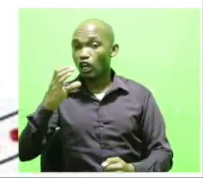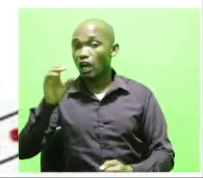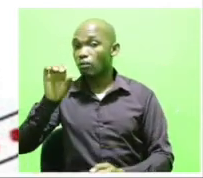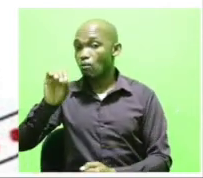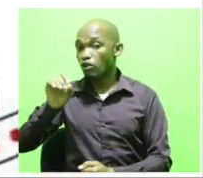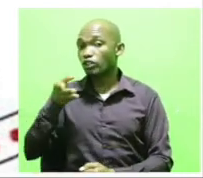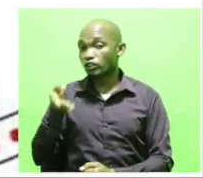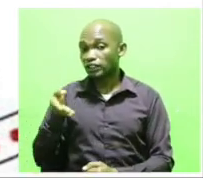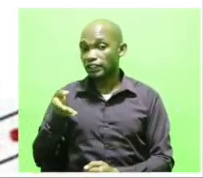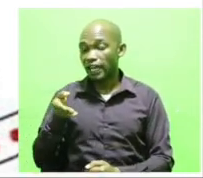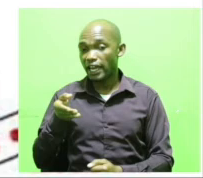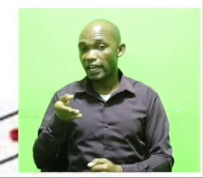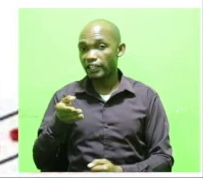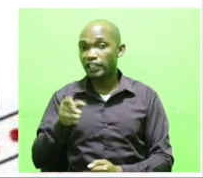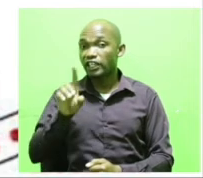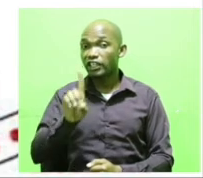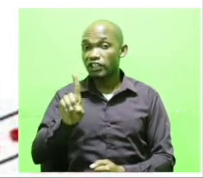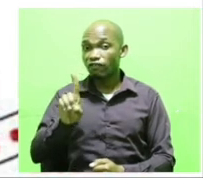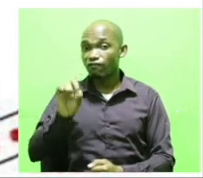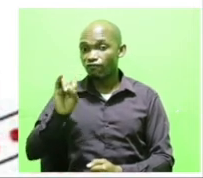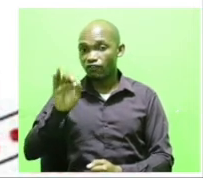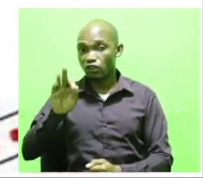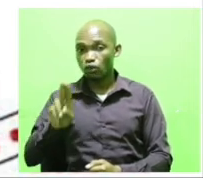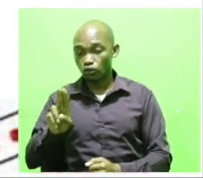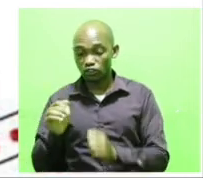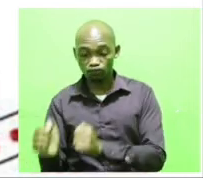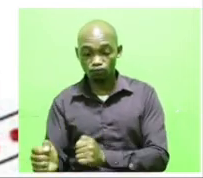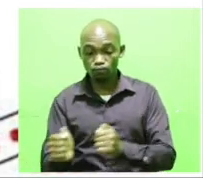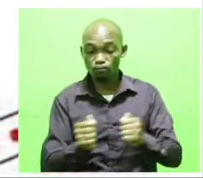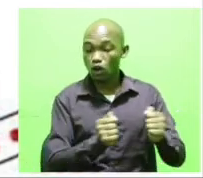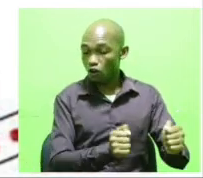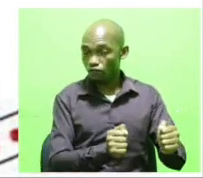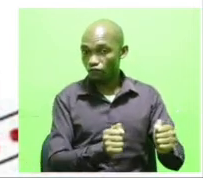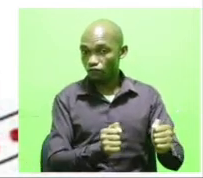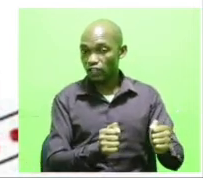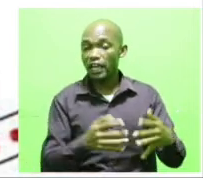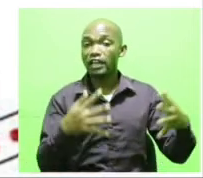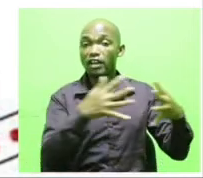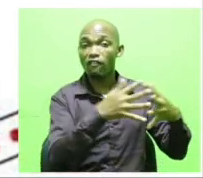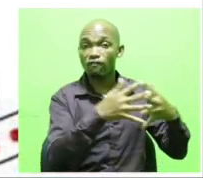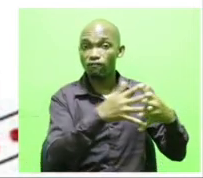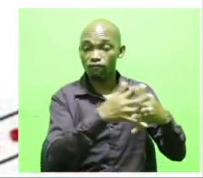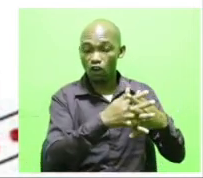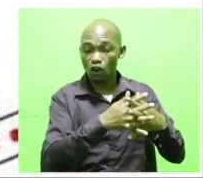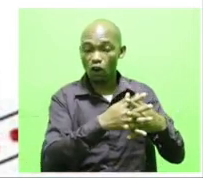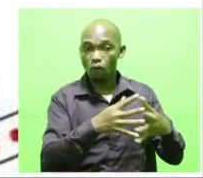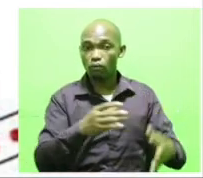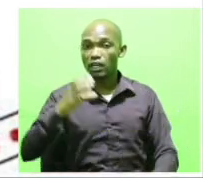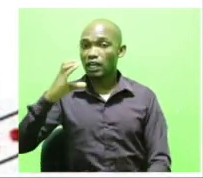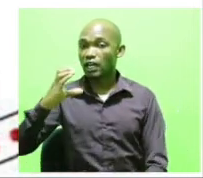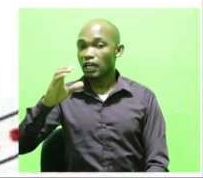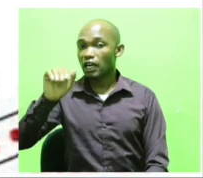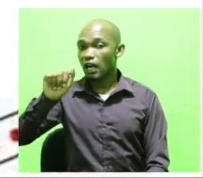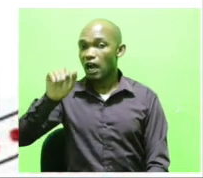hemoglobin to form carbaminohemoglobin. And then carbon dioxide is returned to the